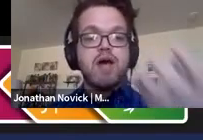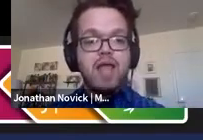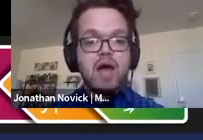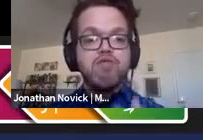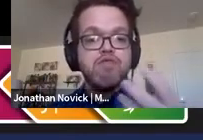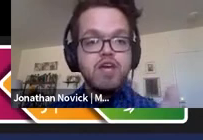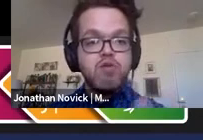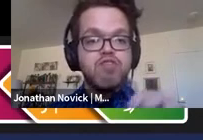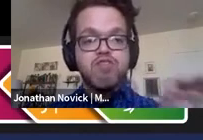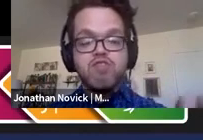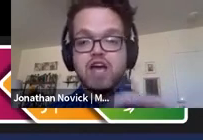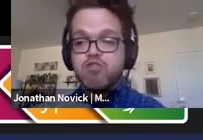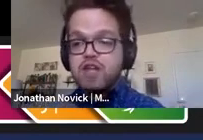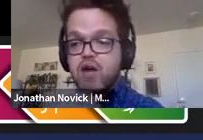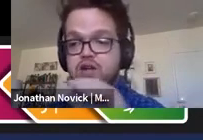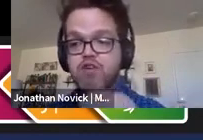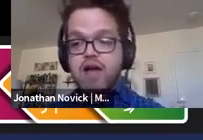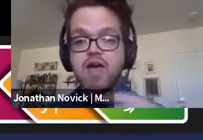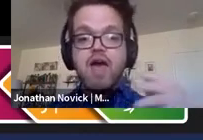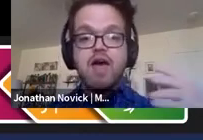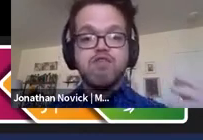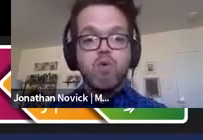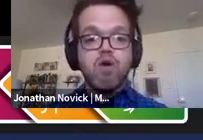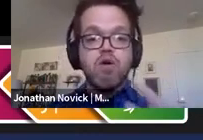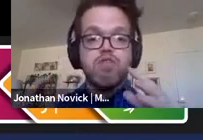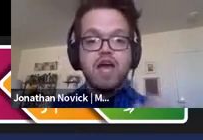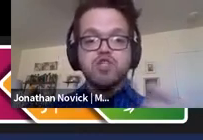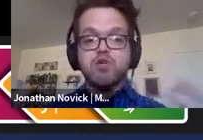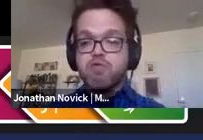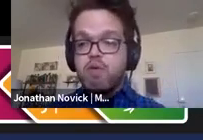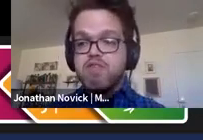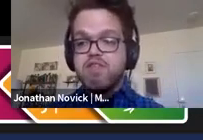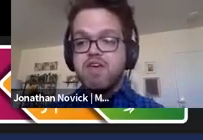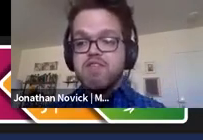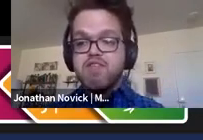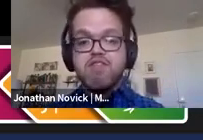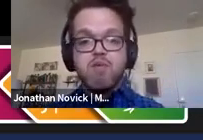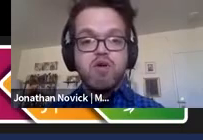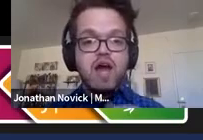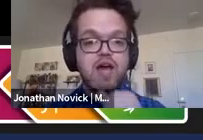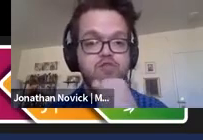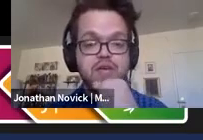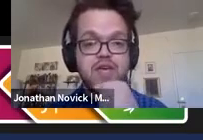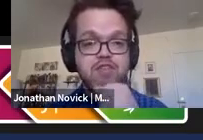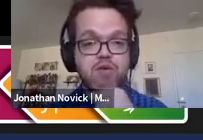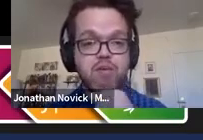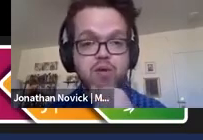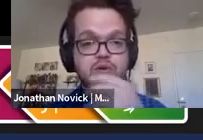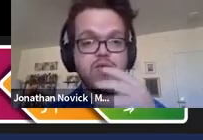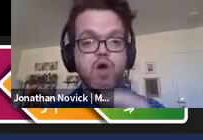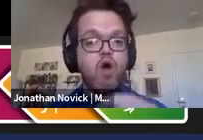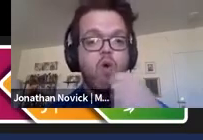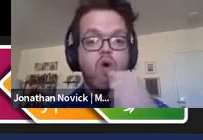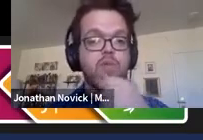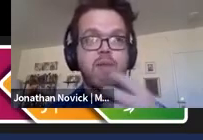described out loud. For videos, this is an extra narrative track. And for theatrical performances, this is someone either speaking into a